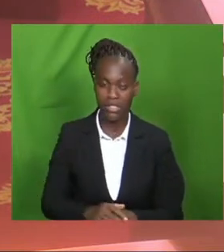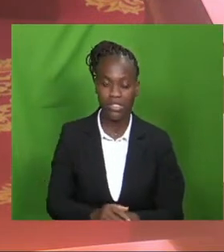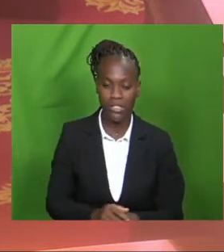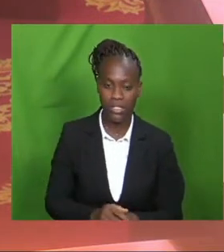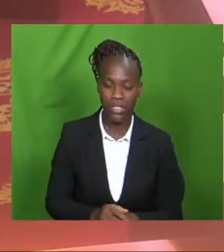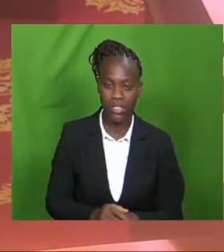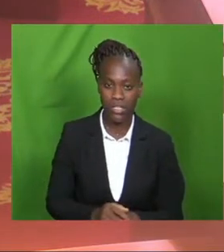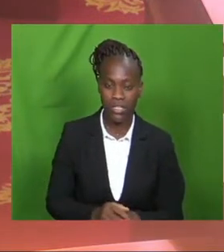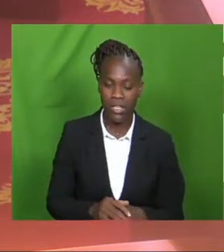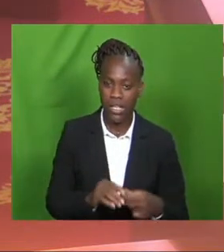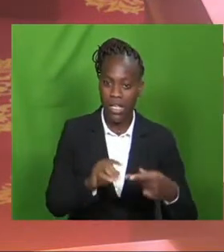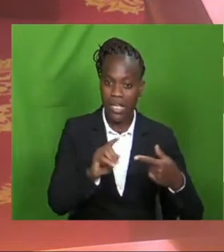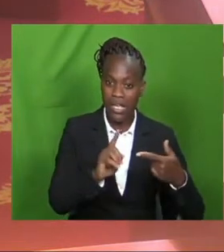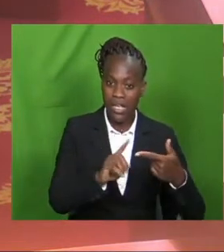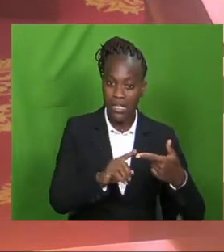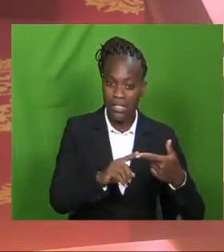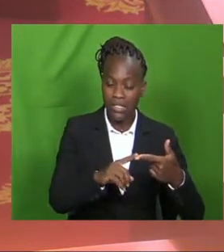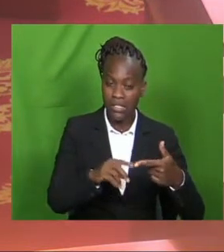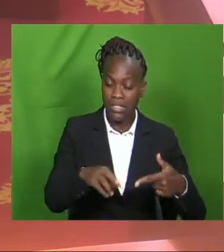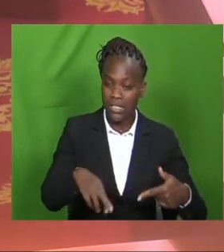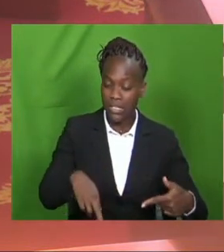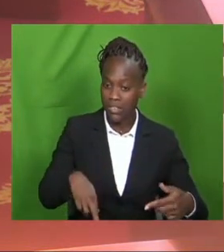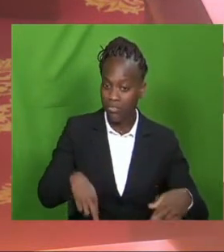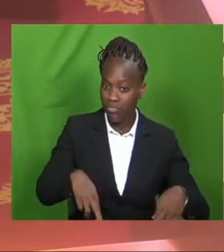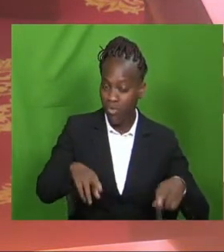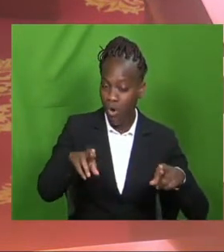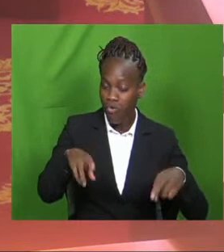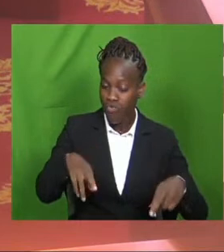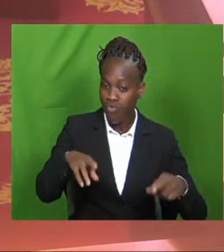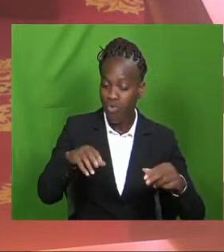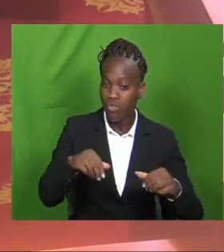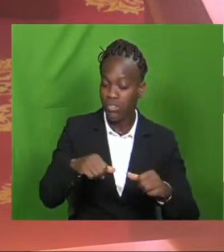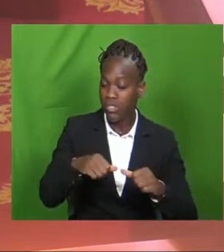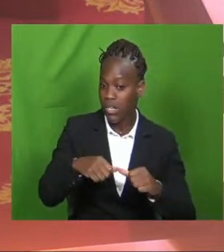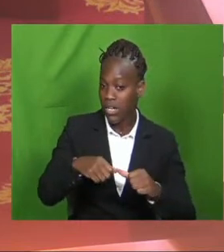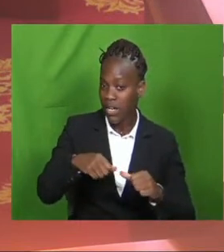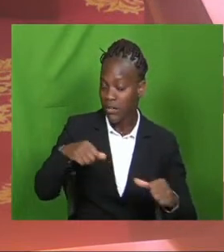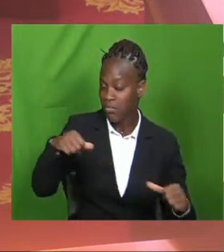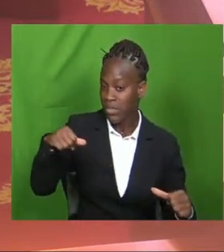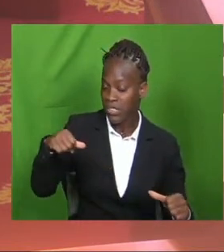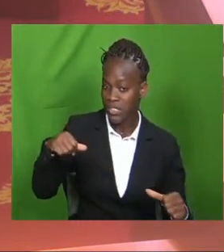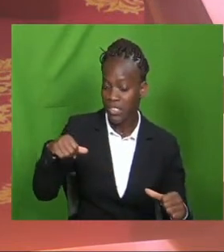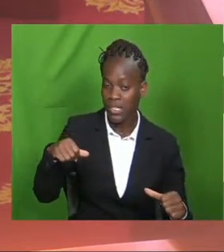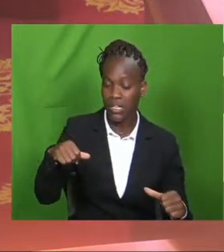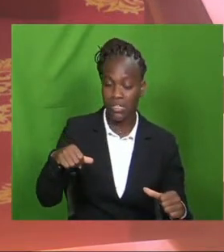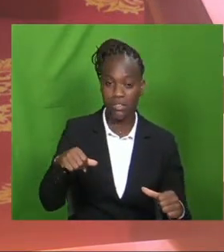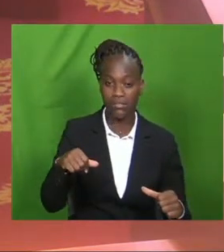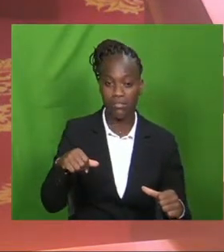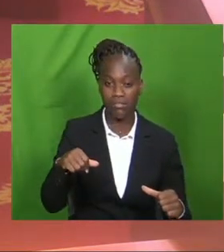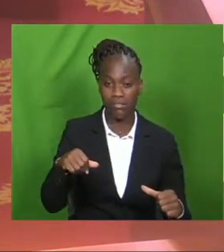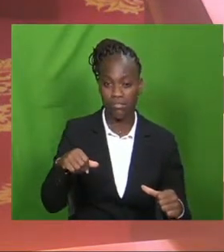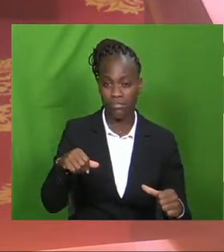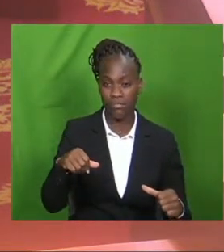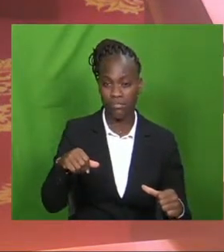Nagbo Jawani to Tuni to Kaboyiri measures